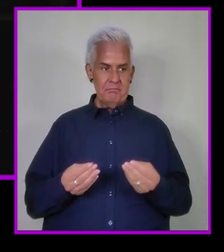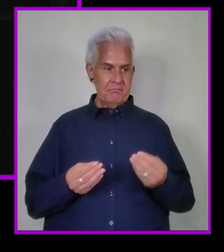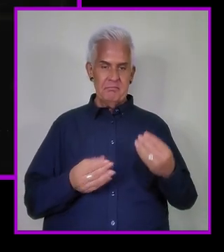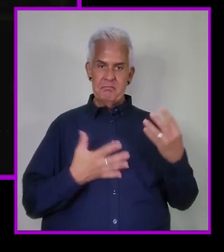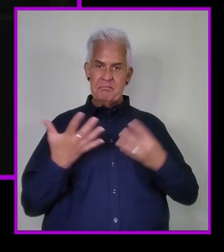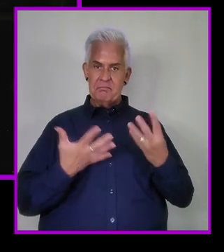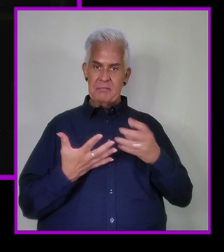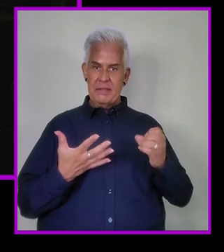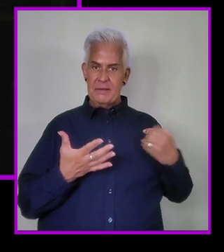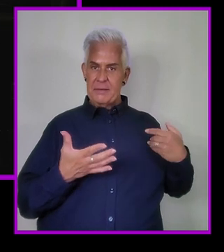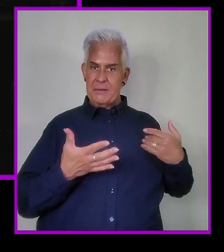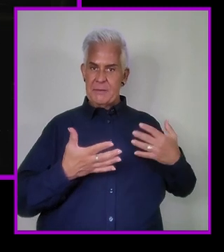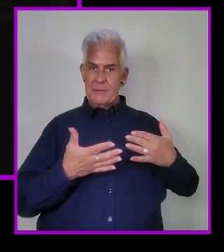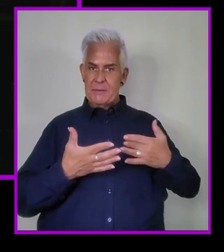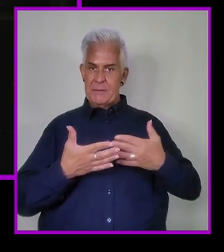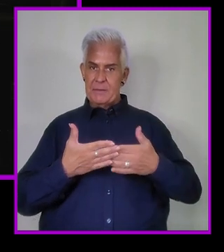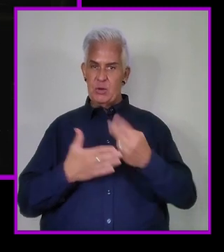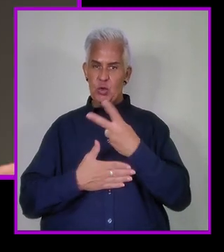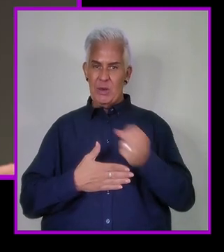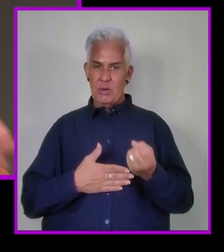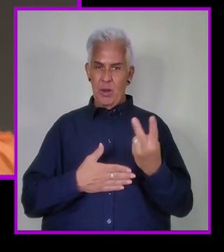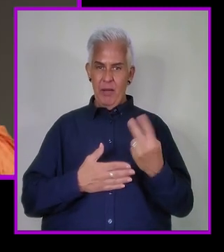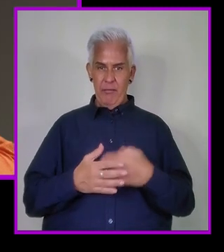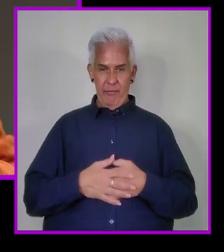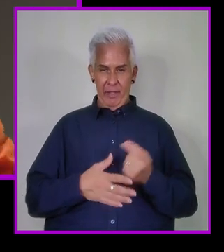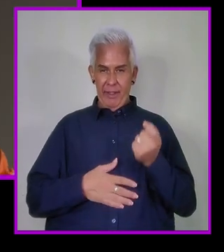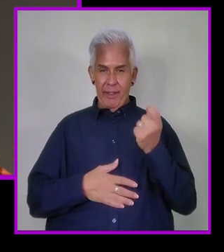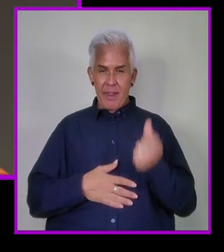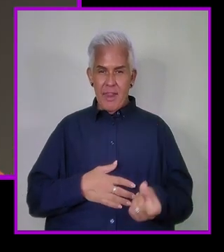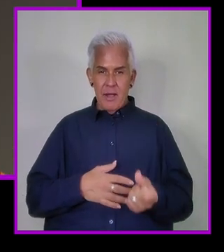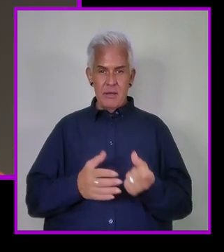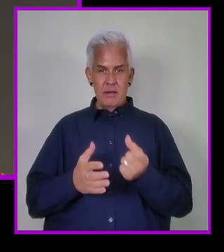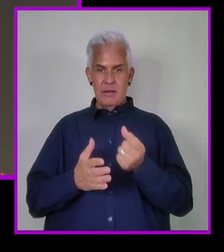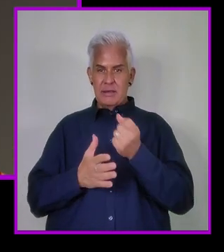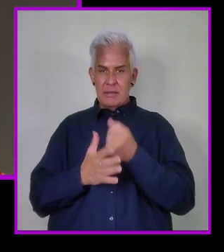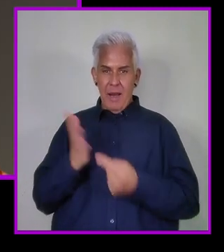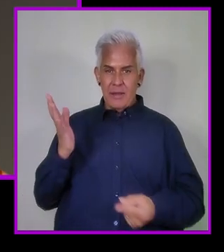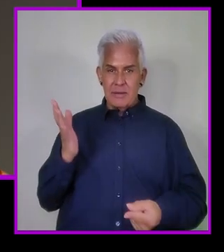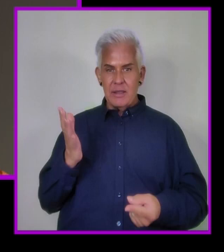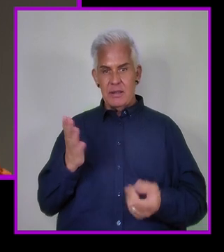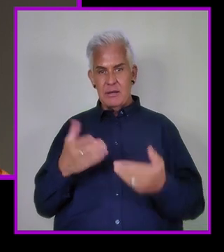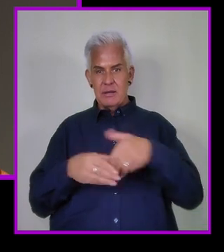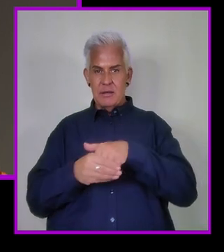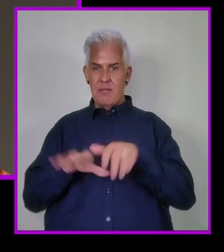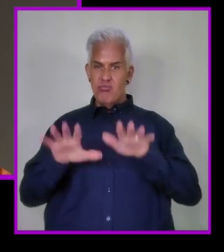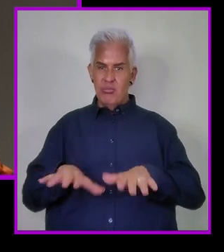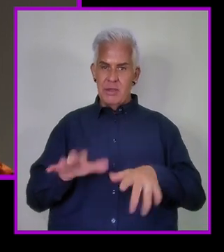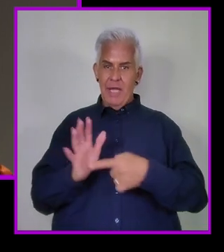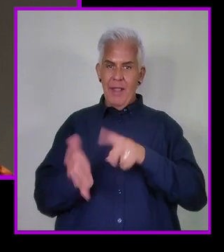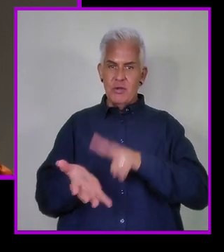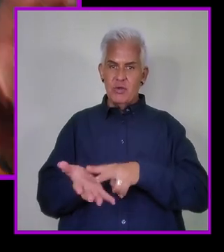early 90s, pretty much through to 2012, there was hardly anybody with disability on British